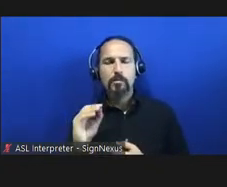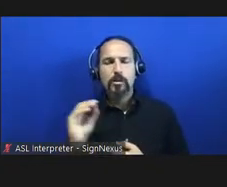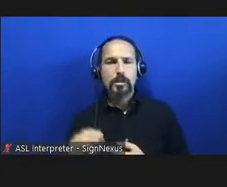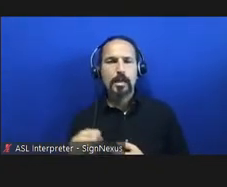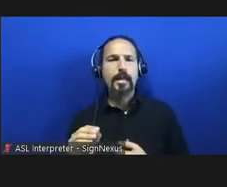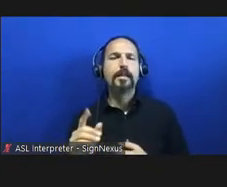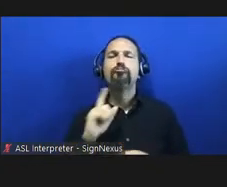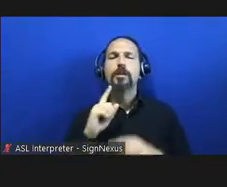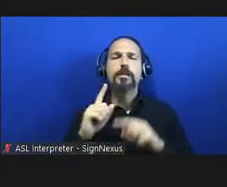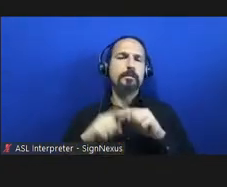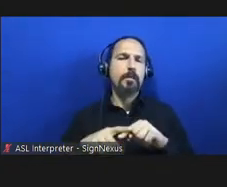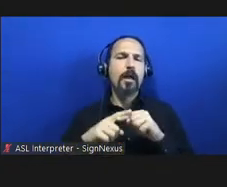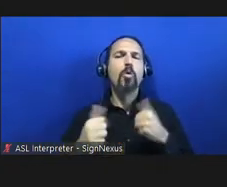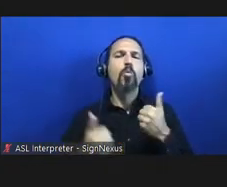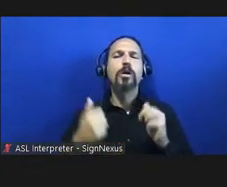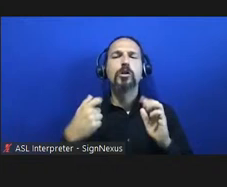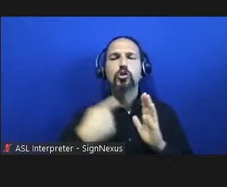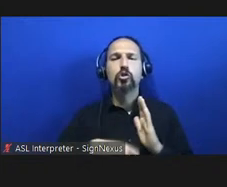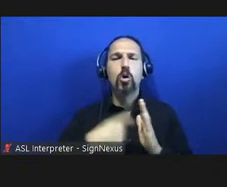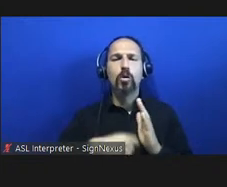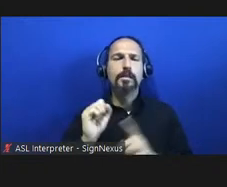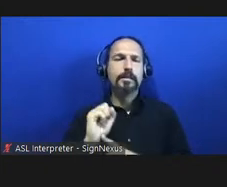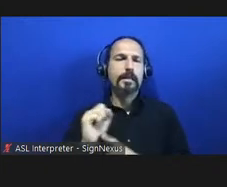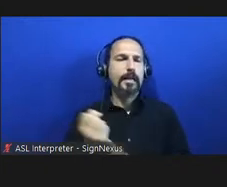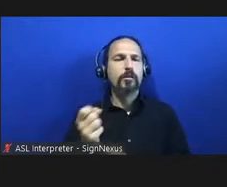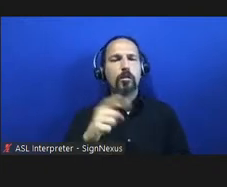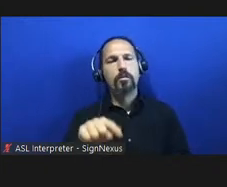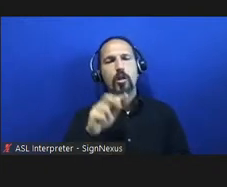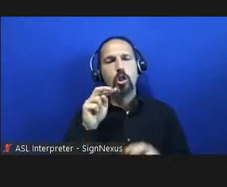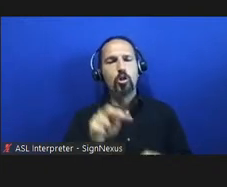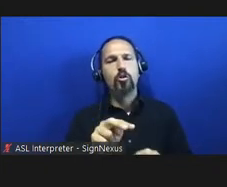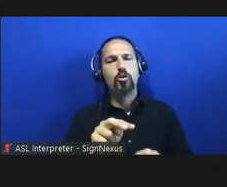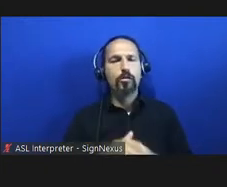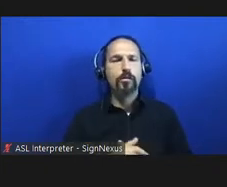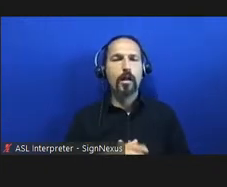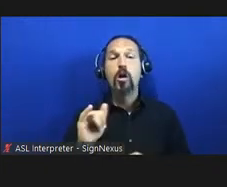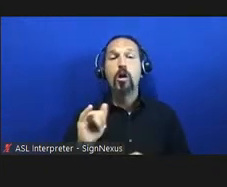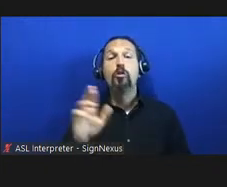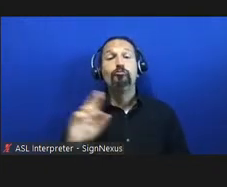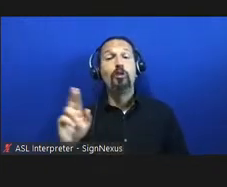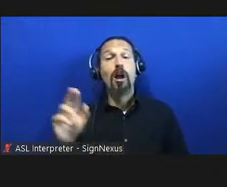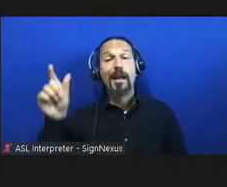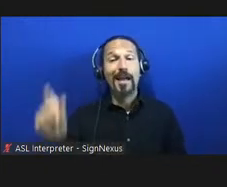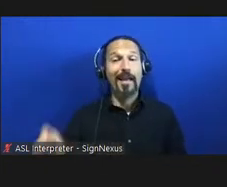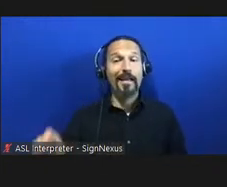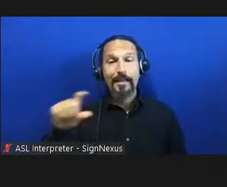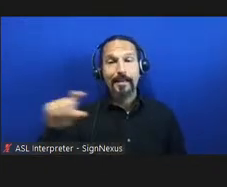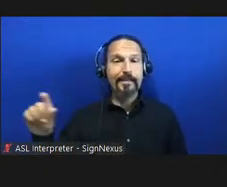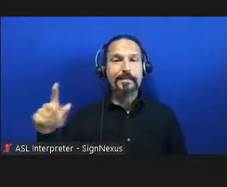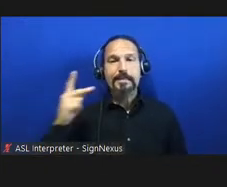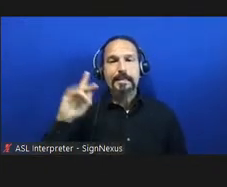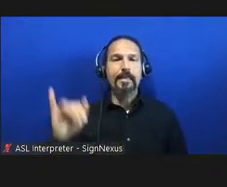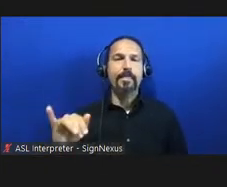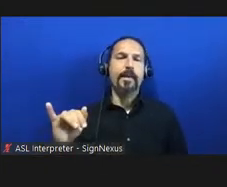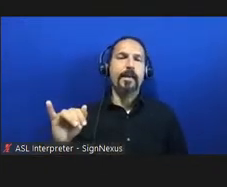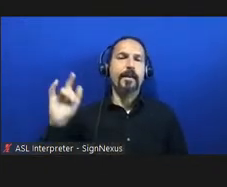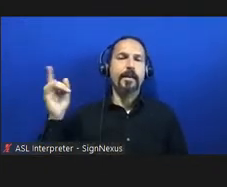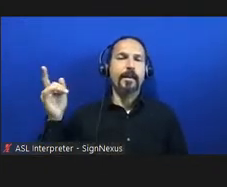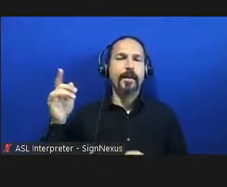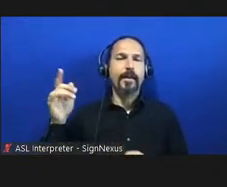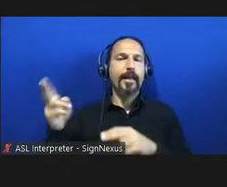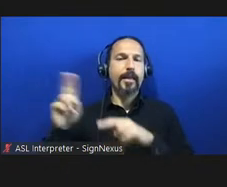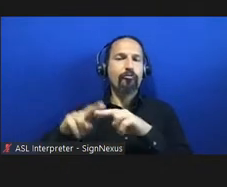depending upon which tolling scenario one is looking at on the right hand side you see the increase or decrease in Daily